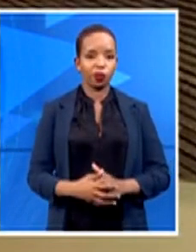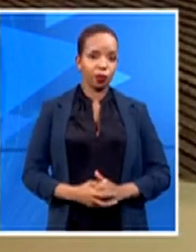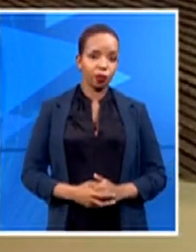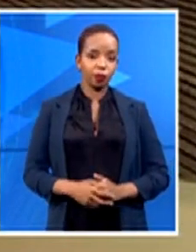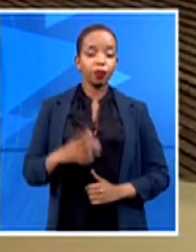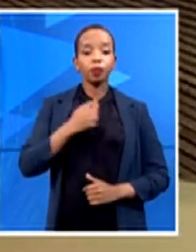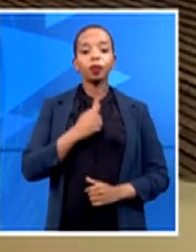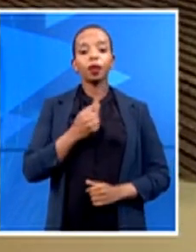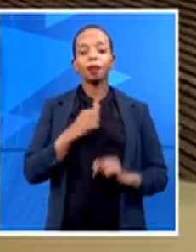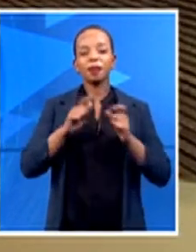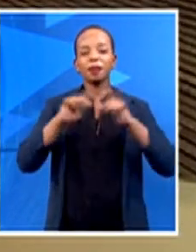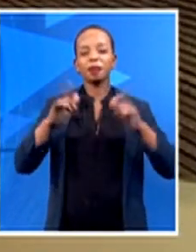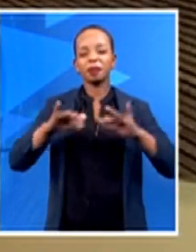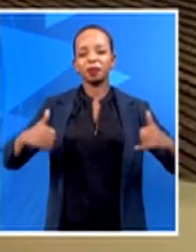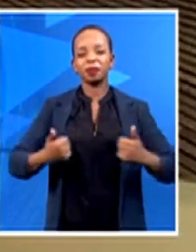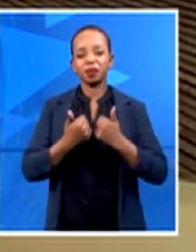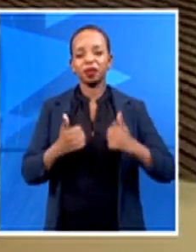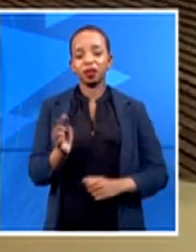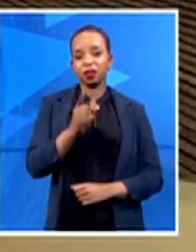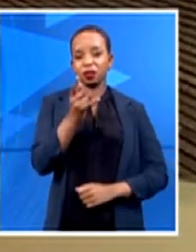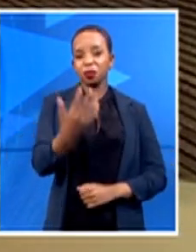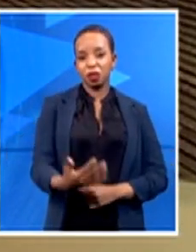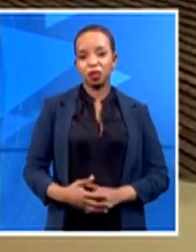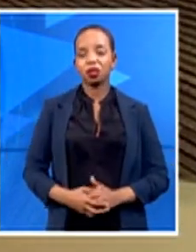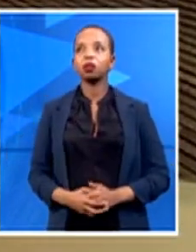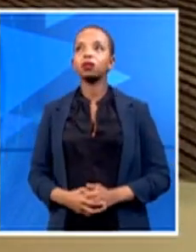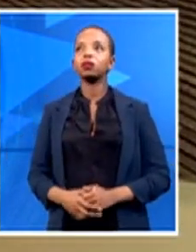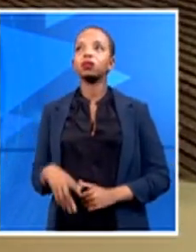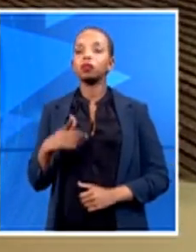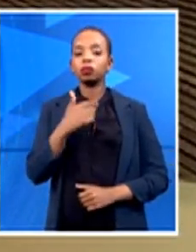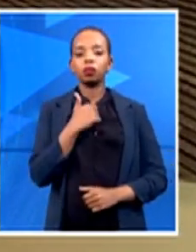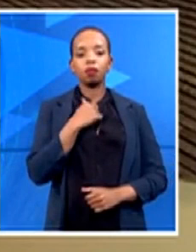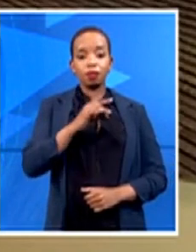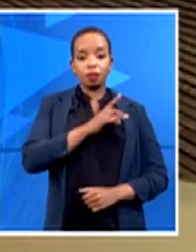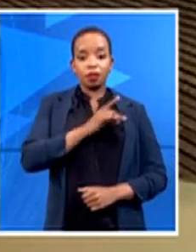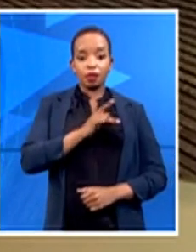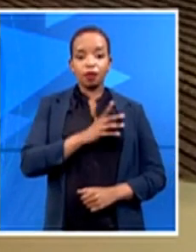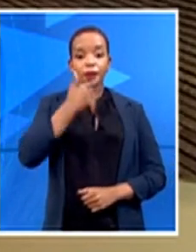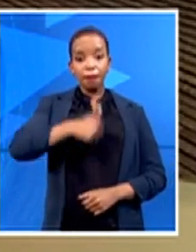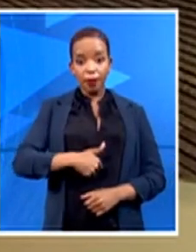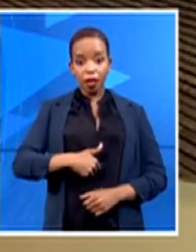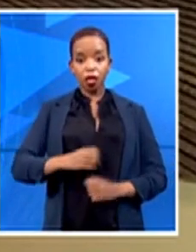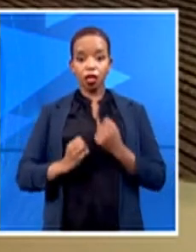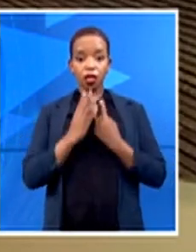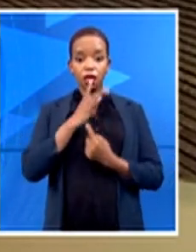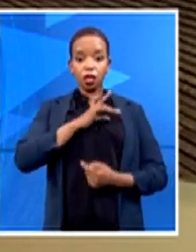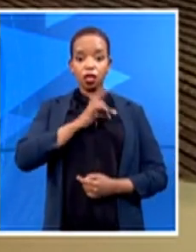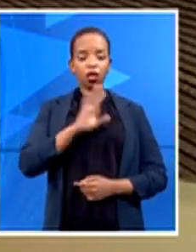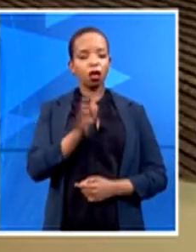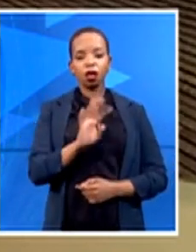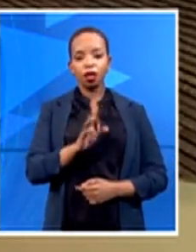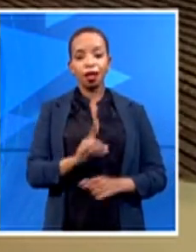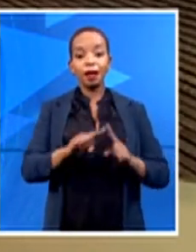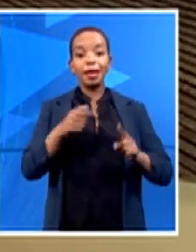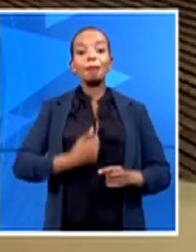fear of not becoming infected myself, but taking it home. I think that is how most of the nurses feel, taking it